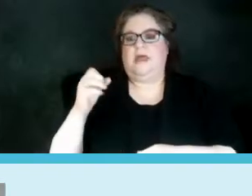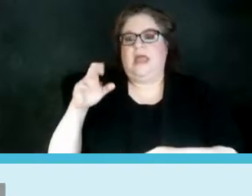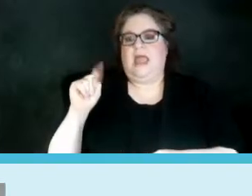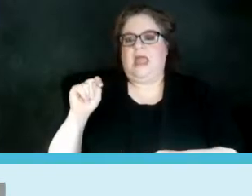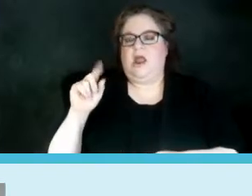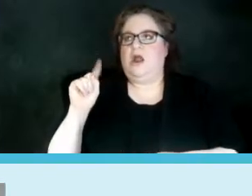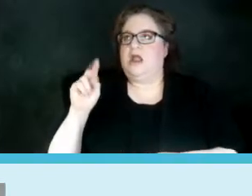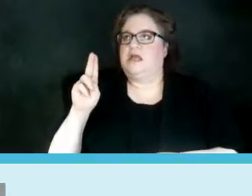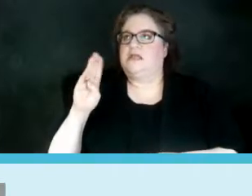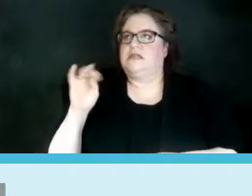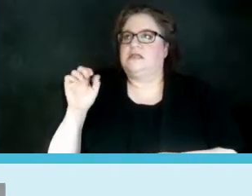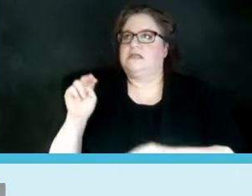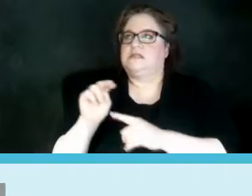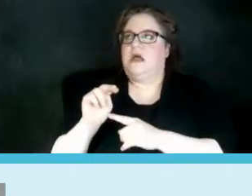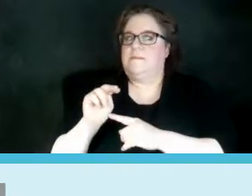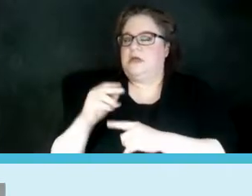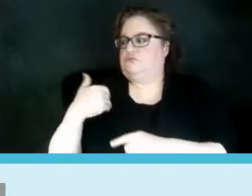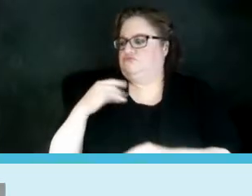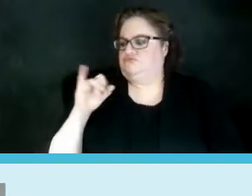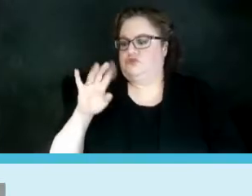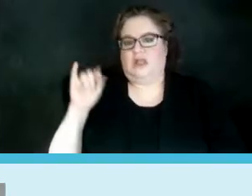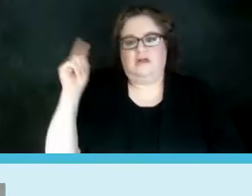think it became official July 1 of